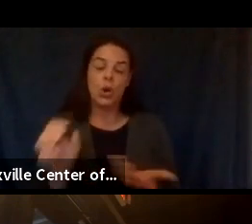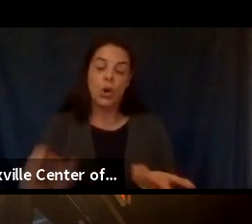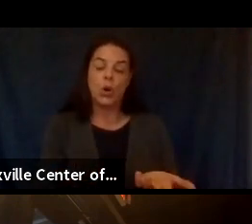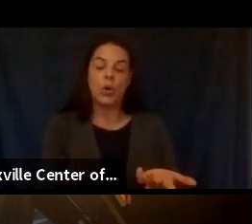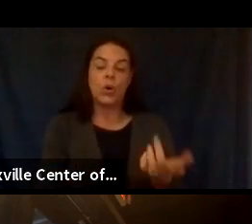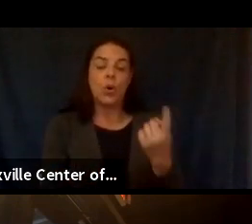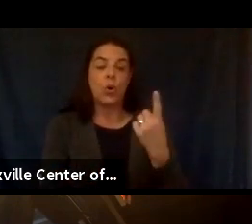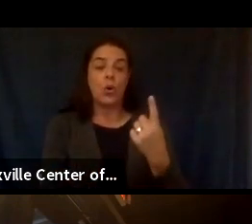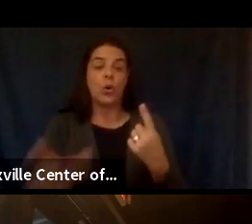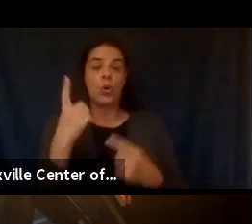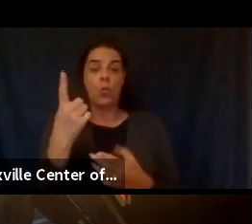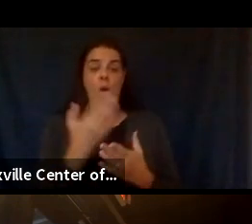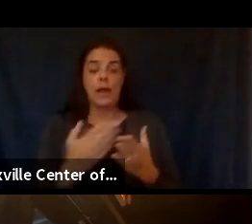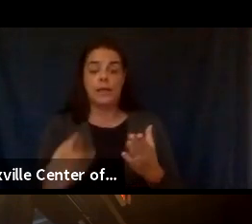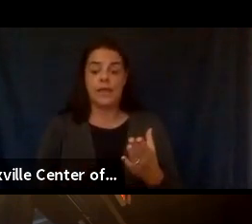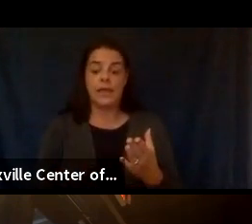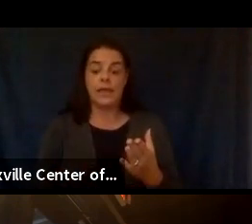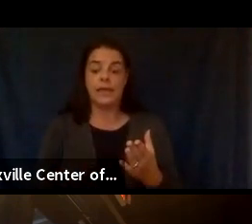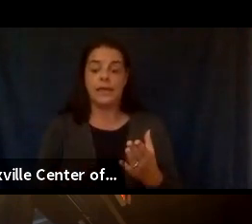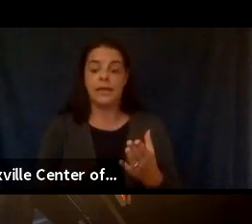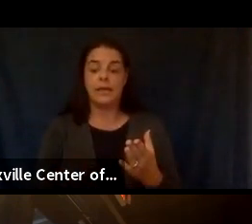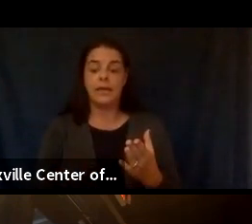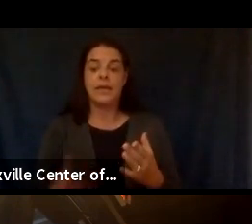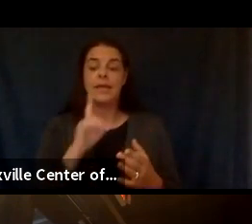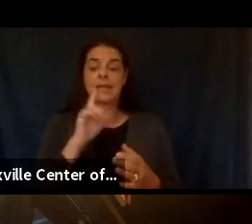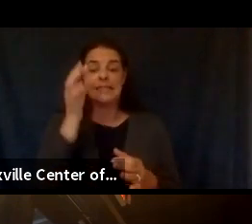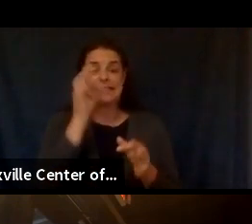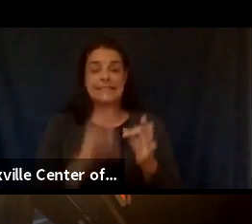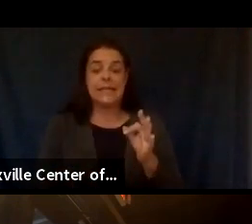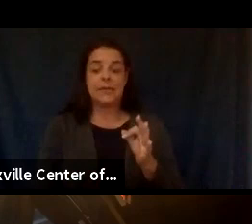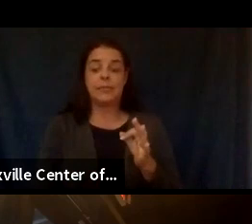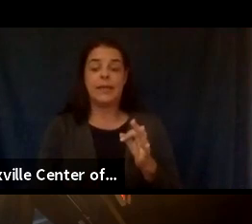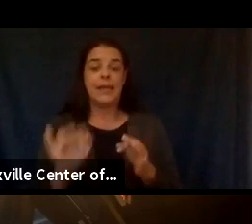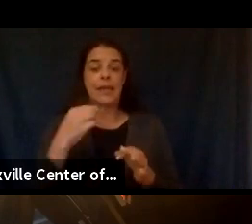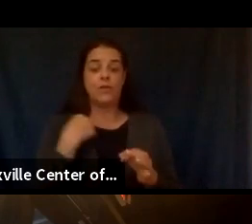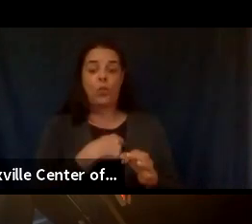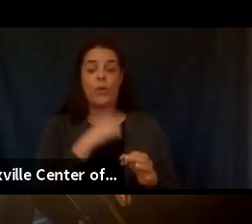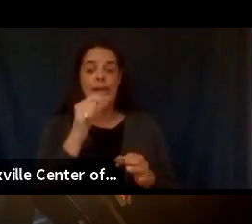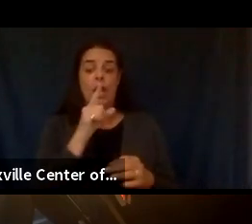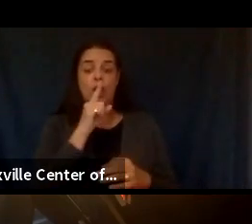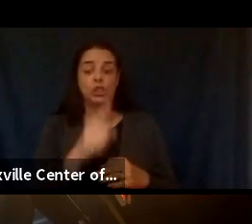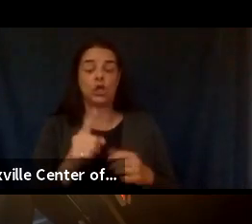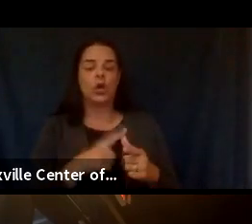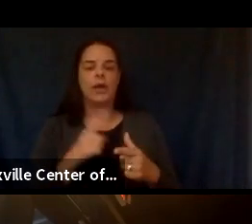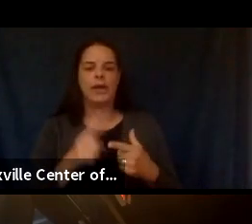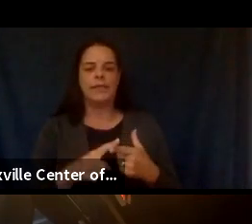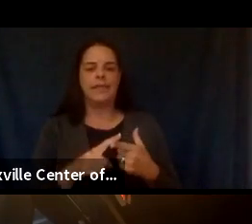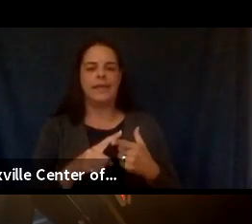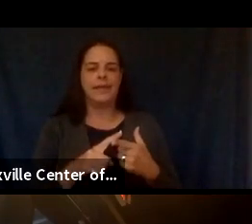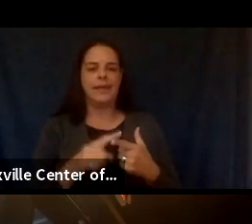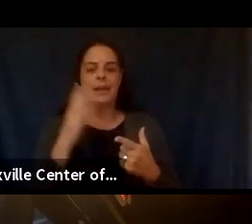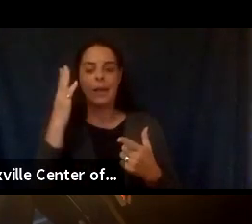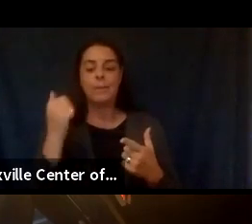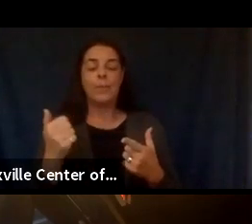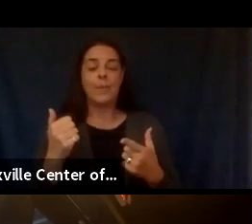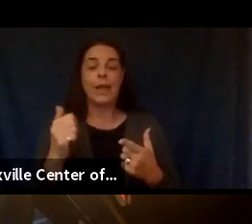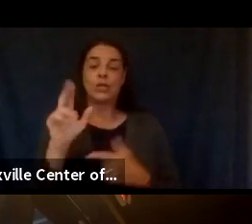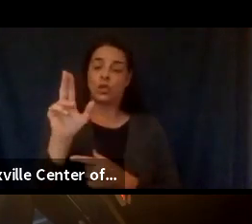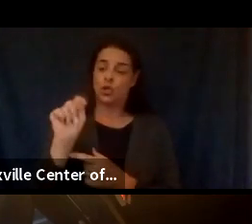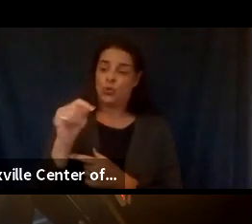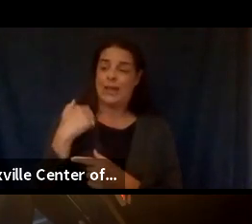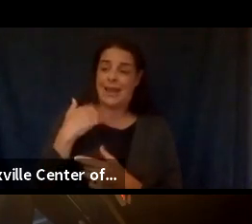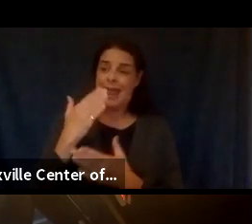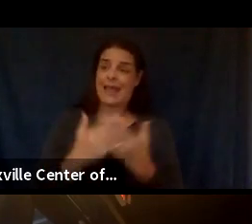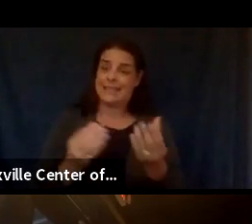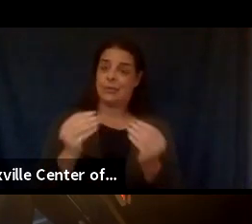know, one action would be to simply, if we're not sure, than just because UT's got some